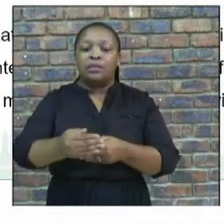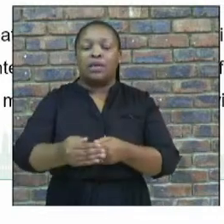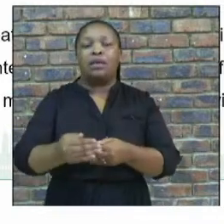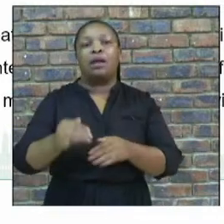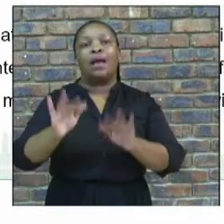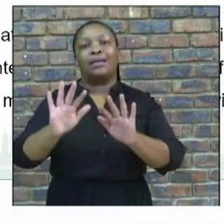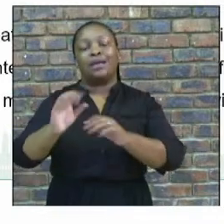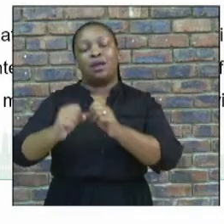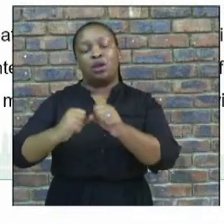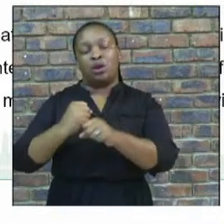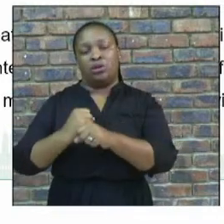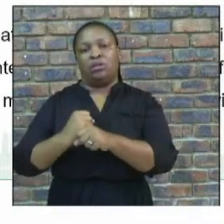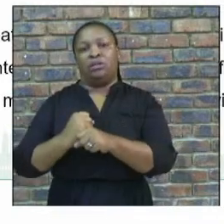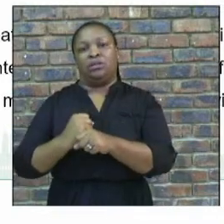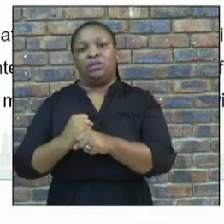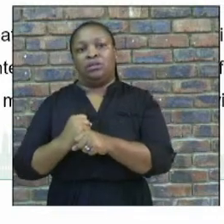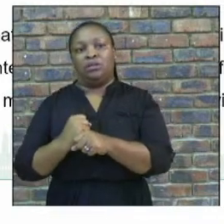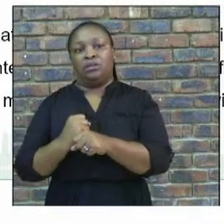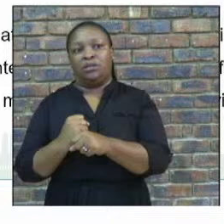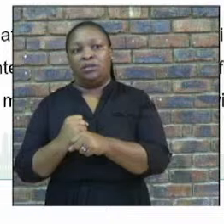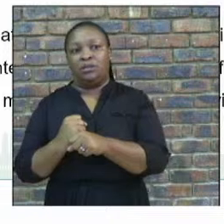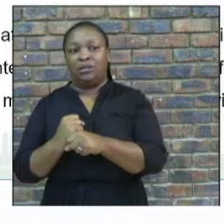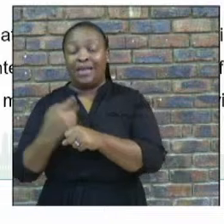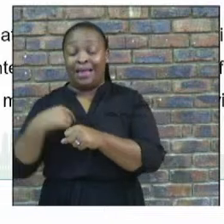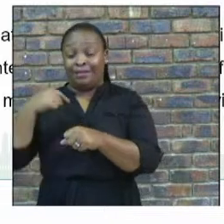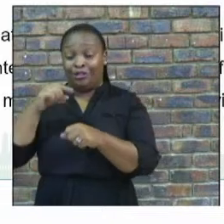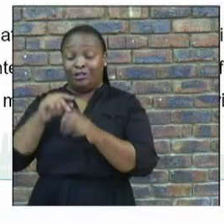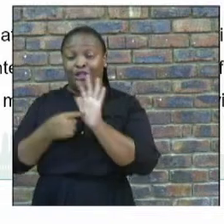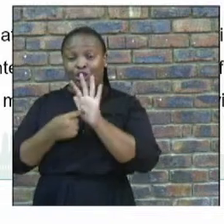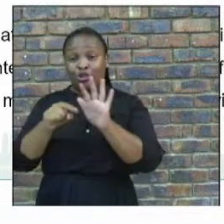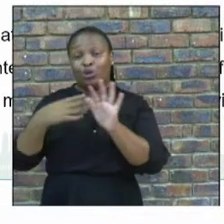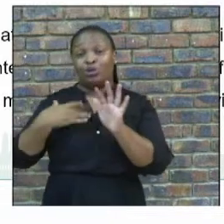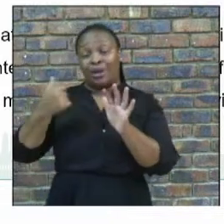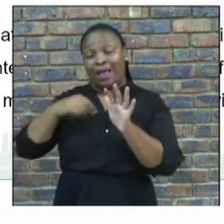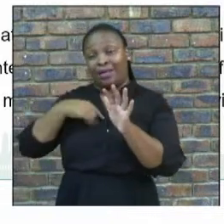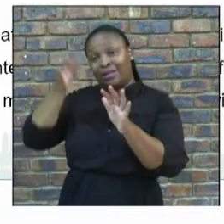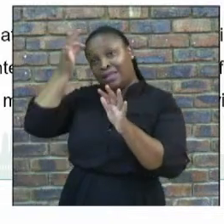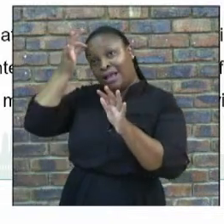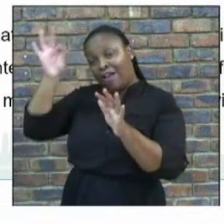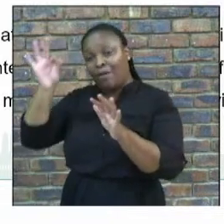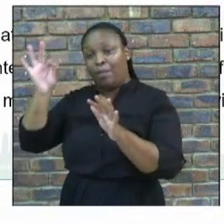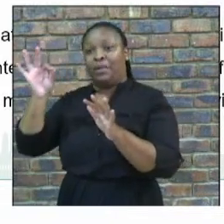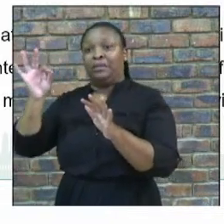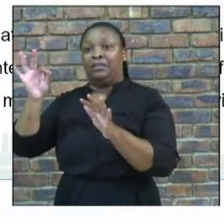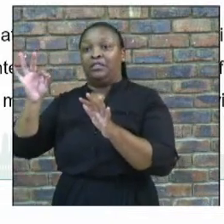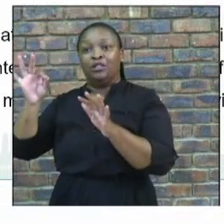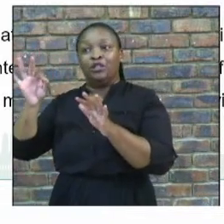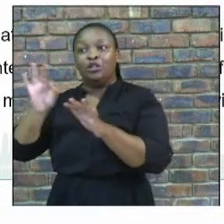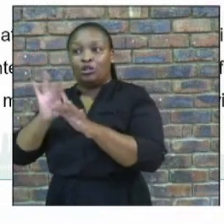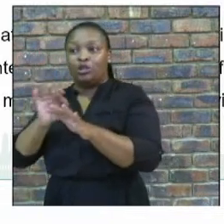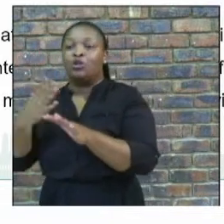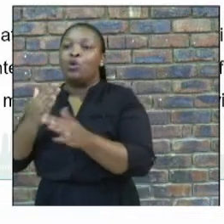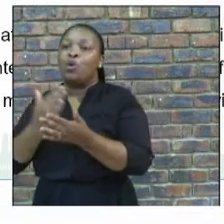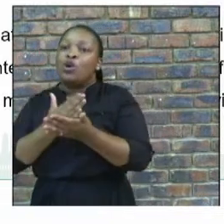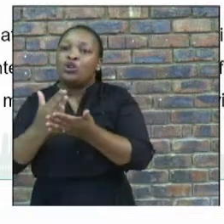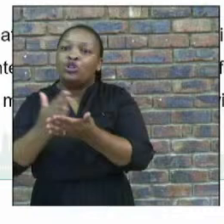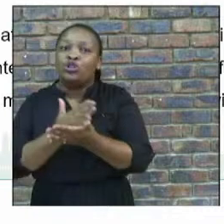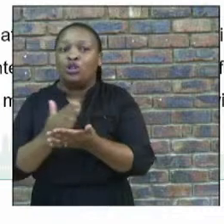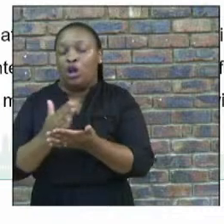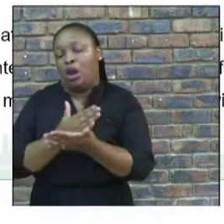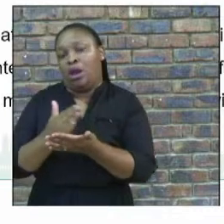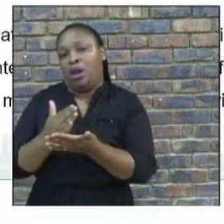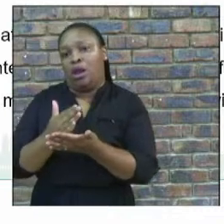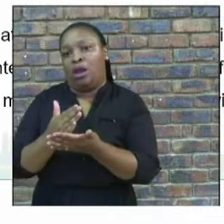right. And this is to ensure that as a state, we will derive a fair share of benefit from the